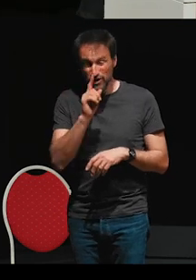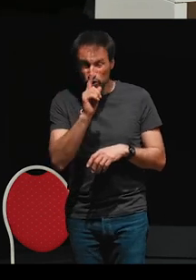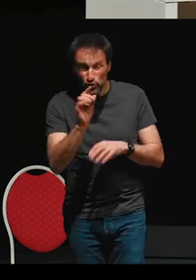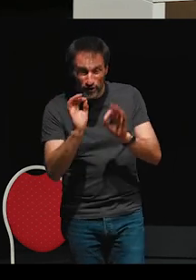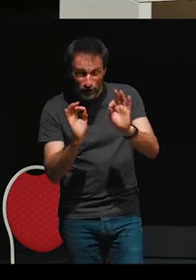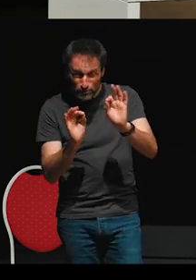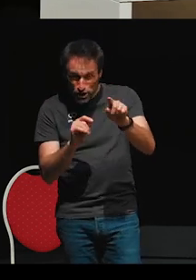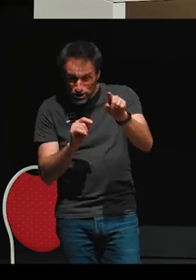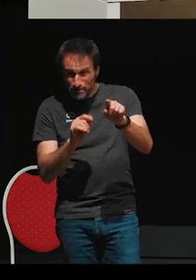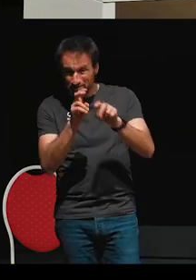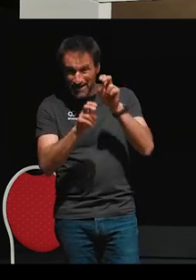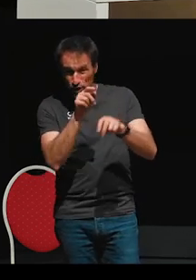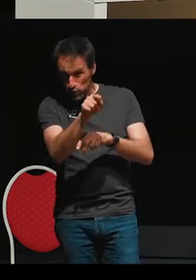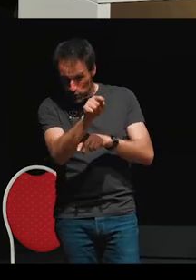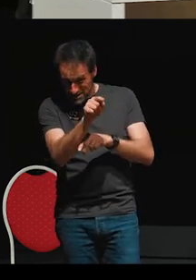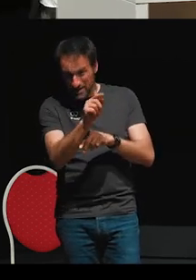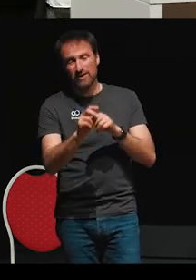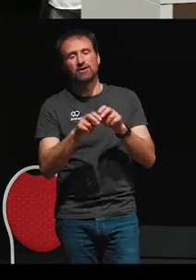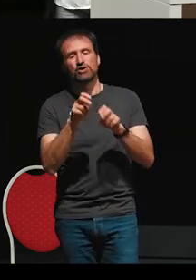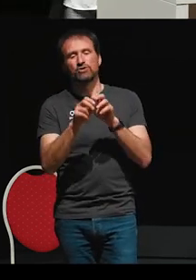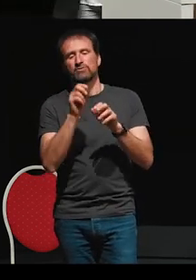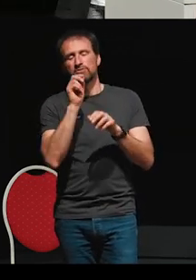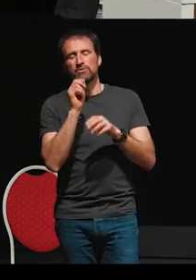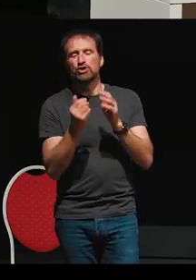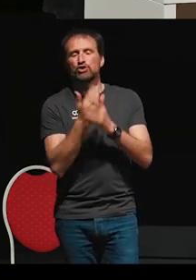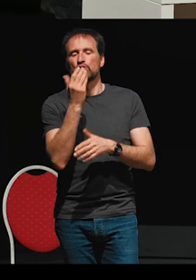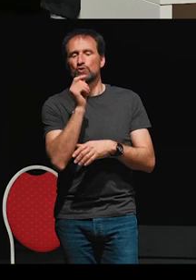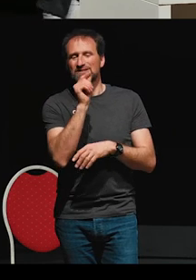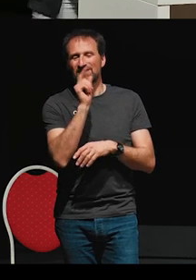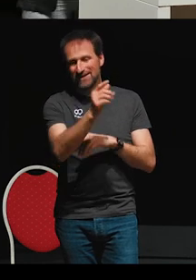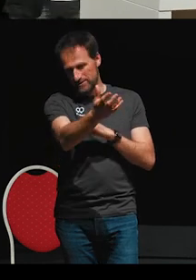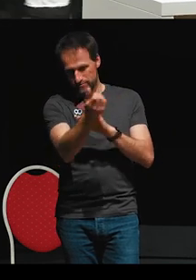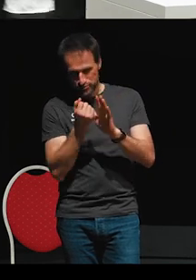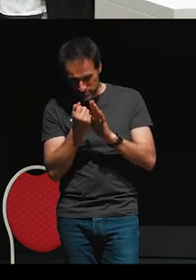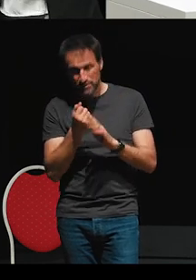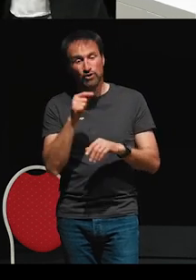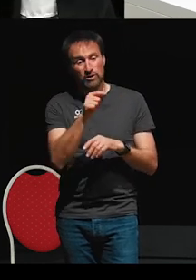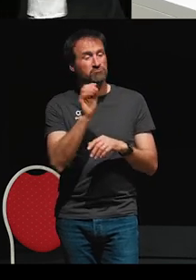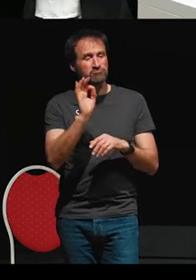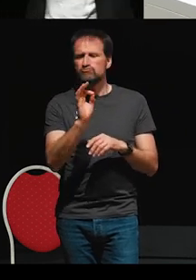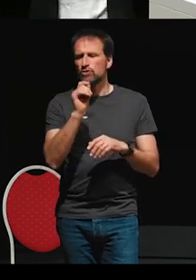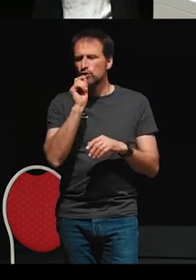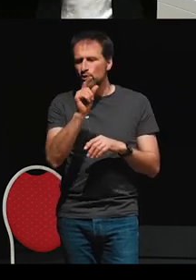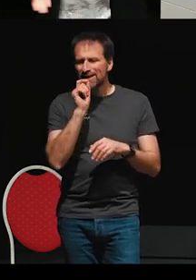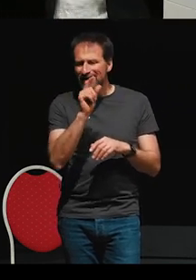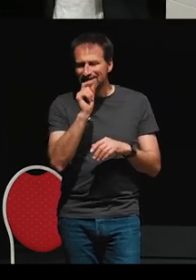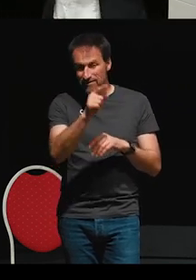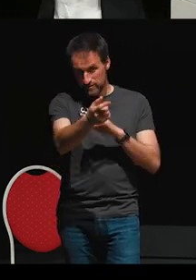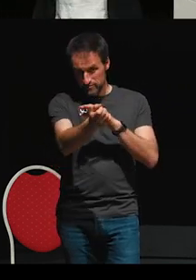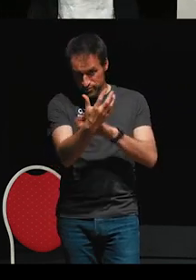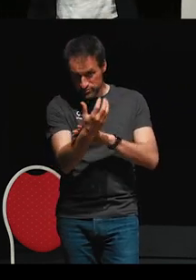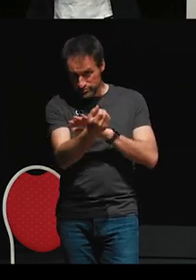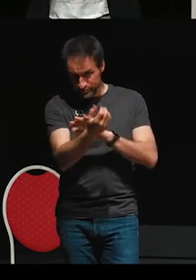user. And I'm going to get an array of tweets with it. And every tweet is going to have